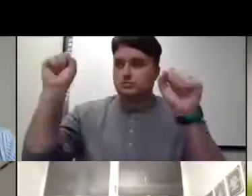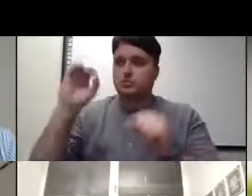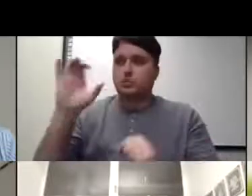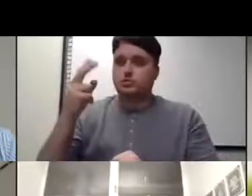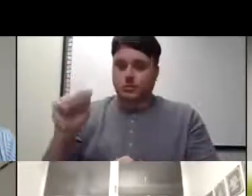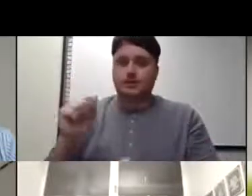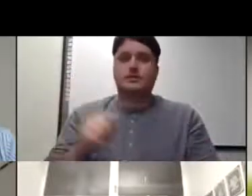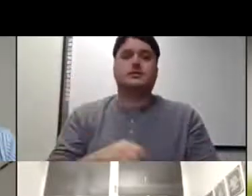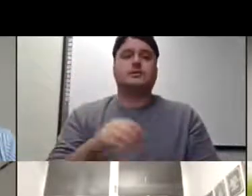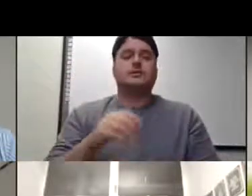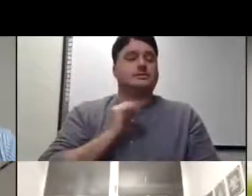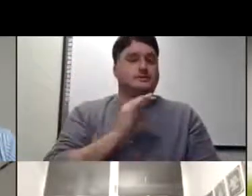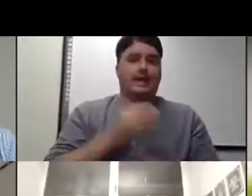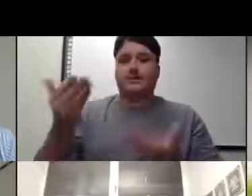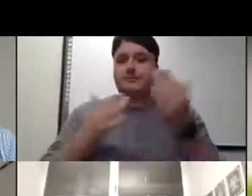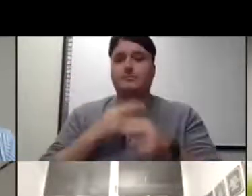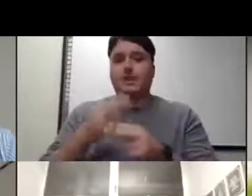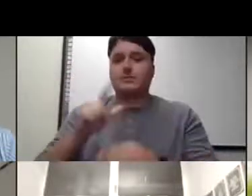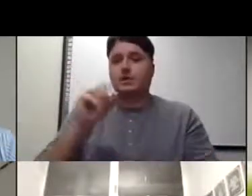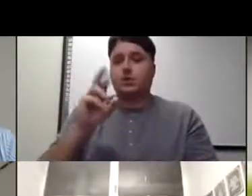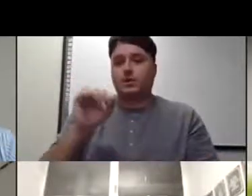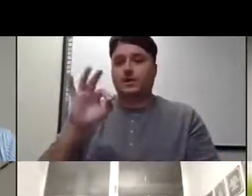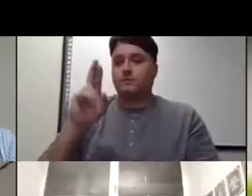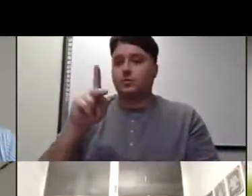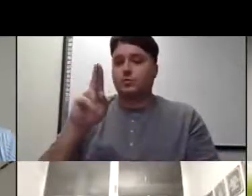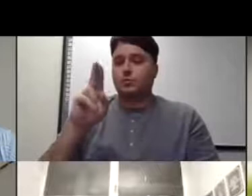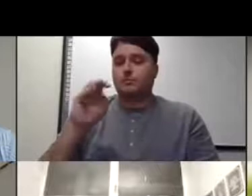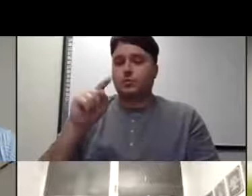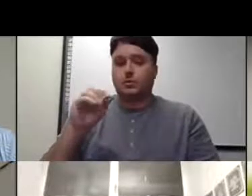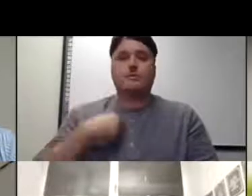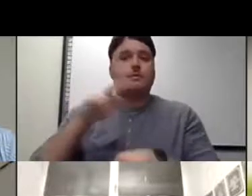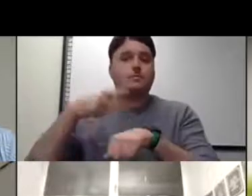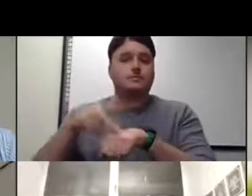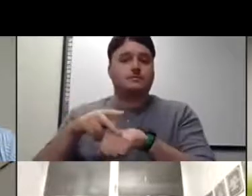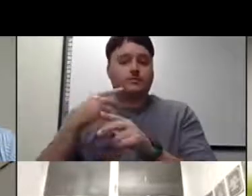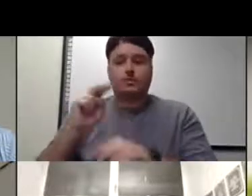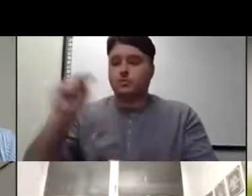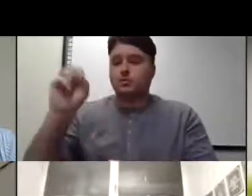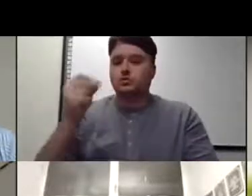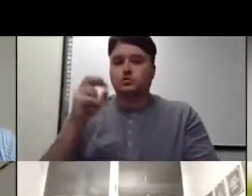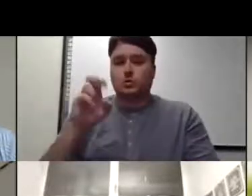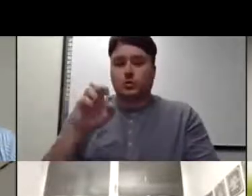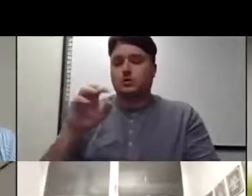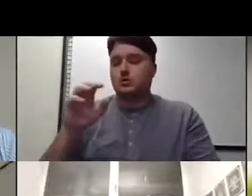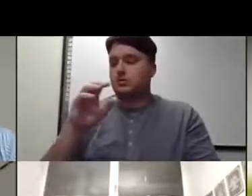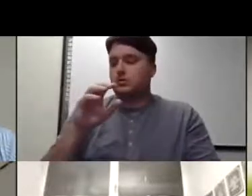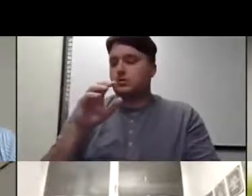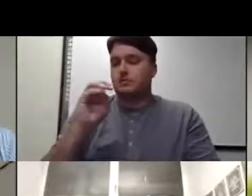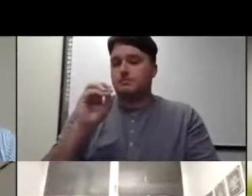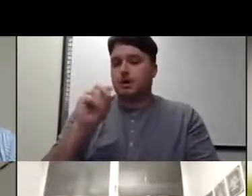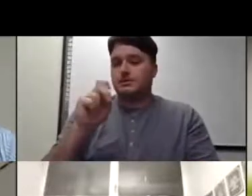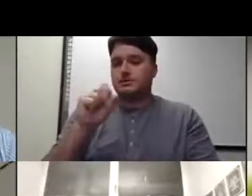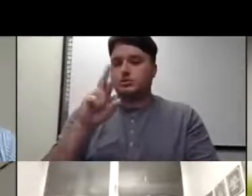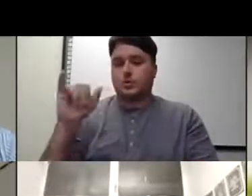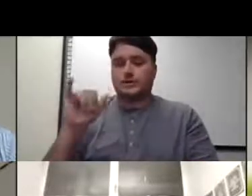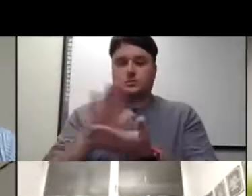staff and guests. My name is Lori Fukumoto, principal at North Shoreview Montessori School and representing SMEA this evening. I'd like to thank the board